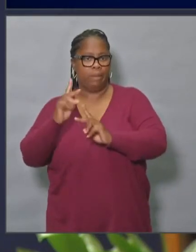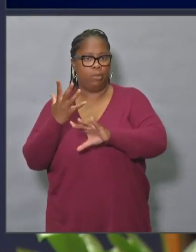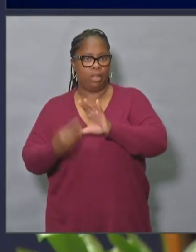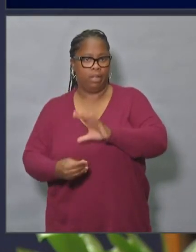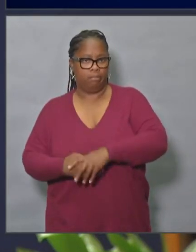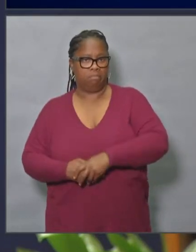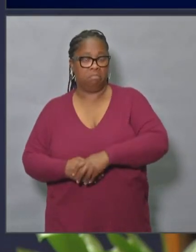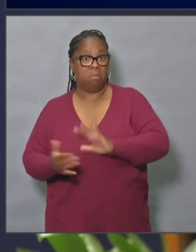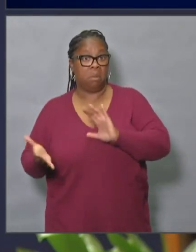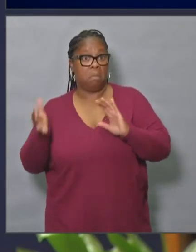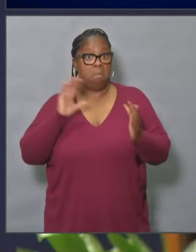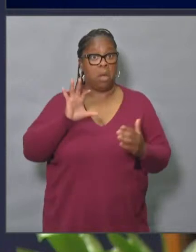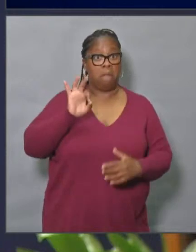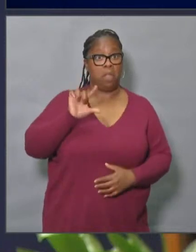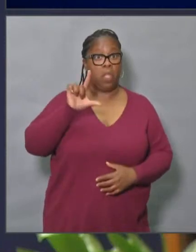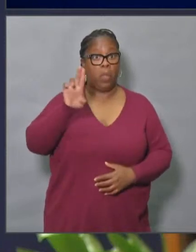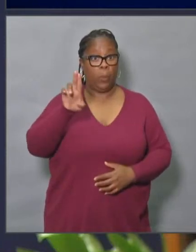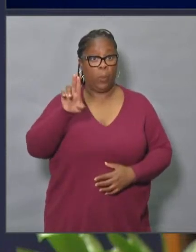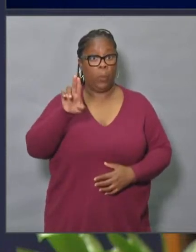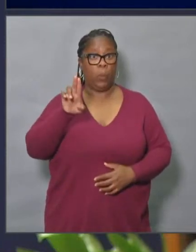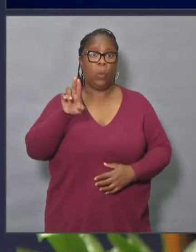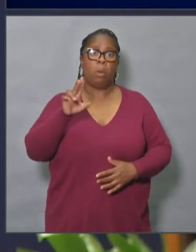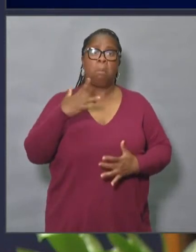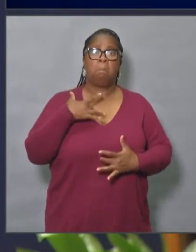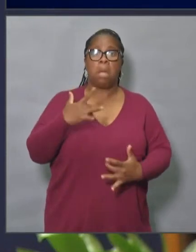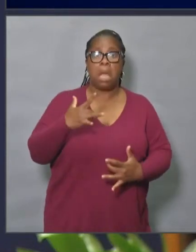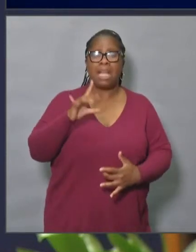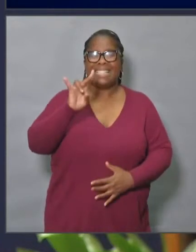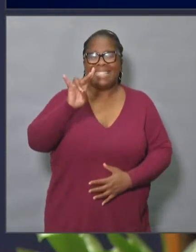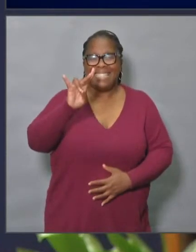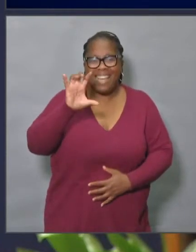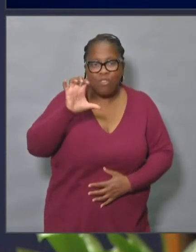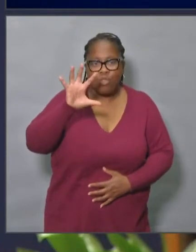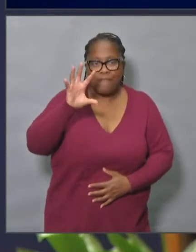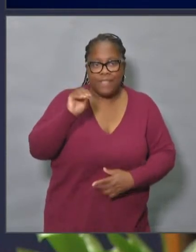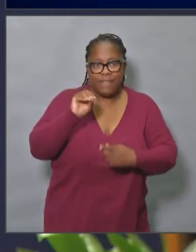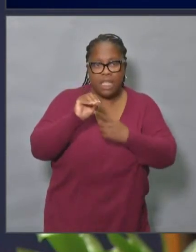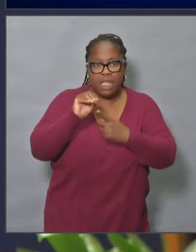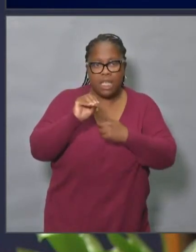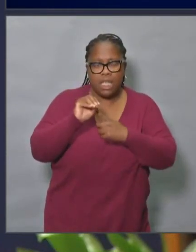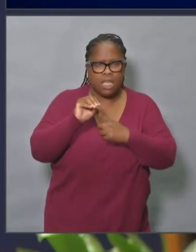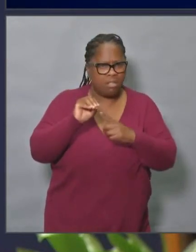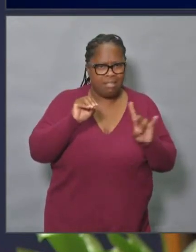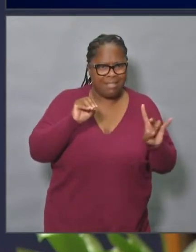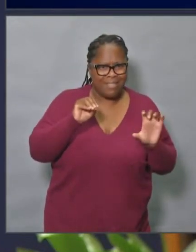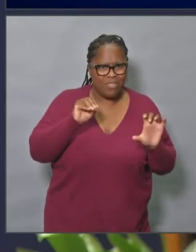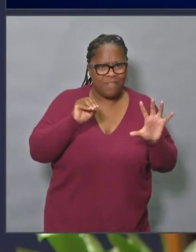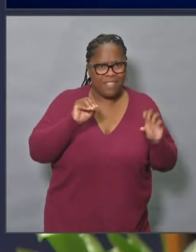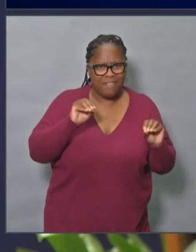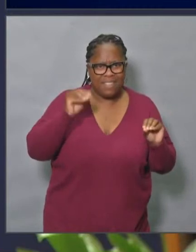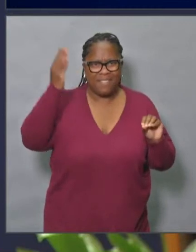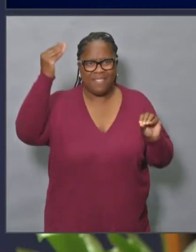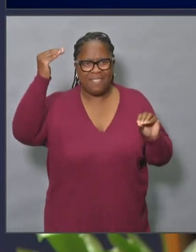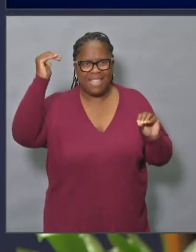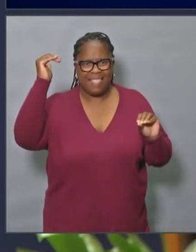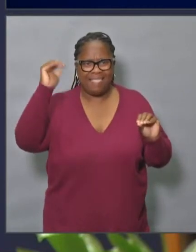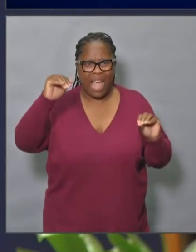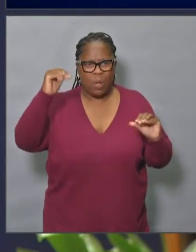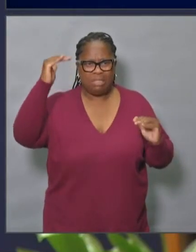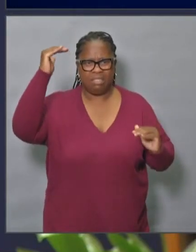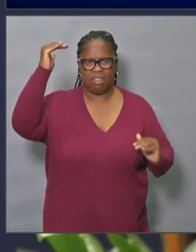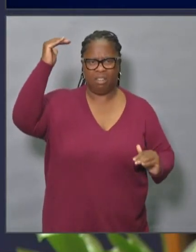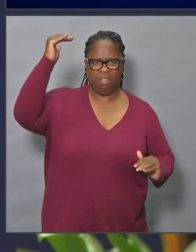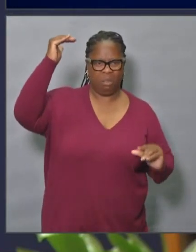seasonal influenza, the counted deaths are more like 750. This is a huge difference. The true chance of dying